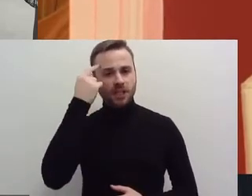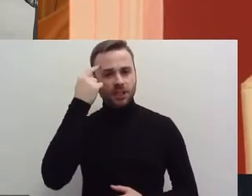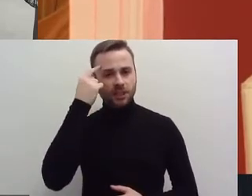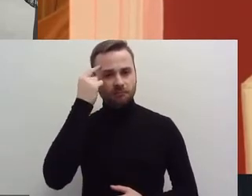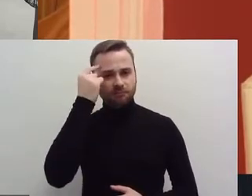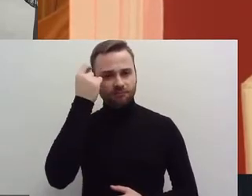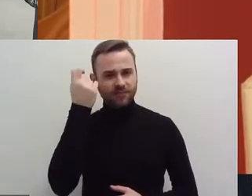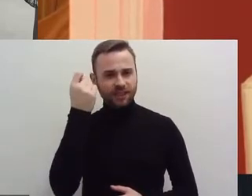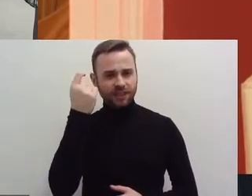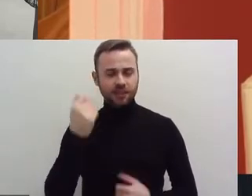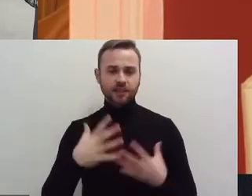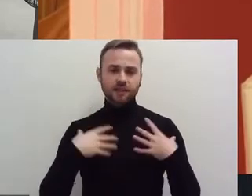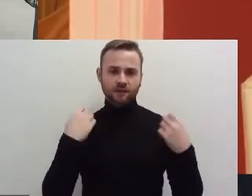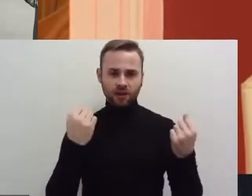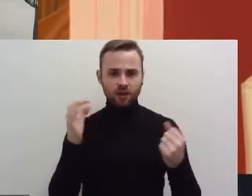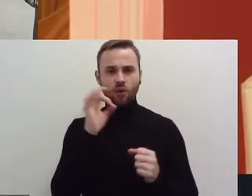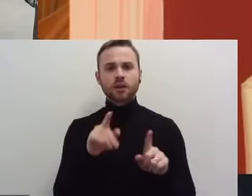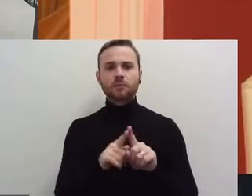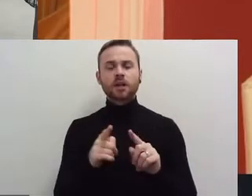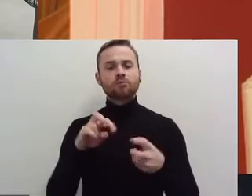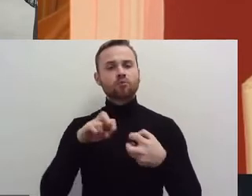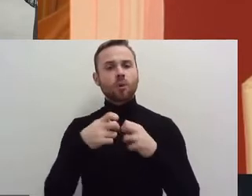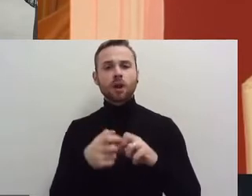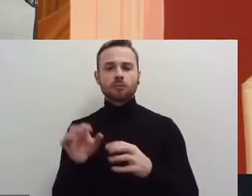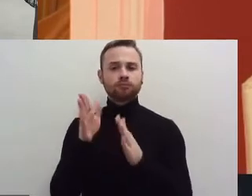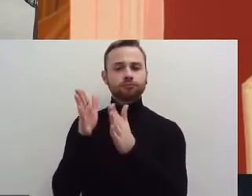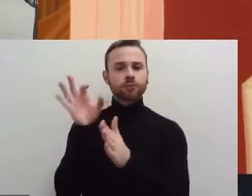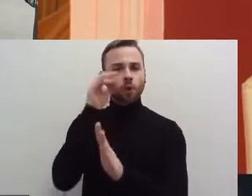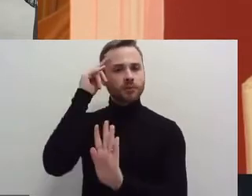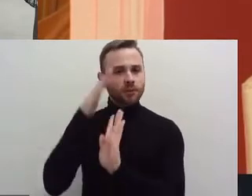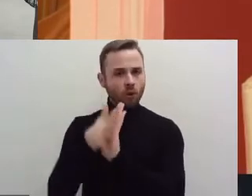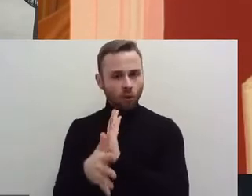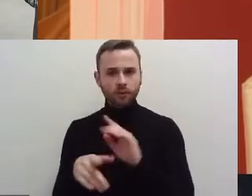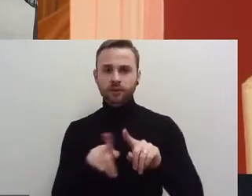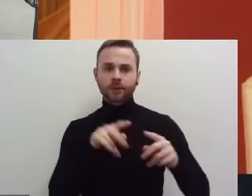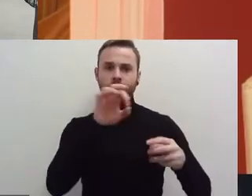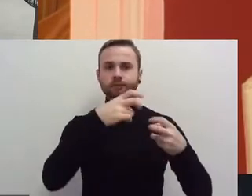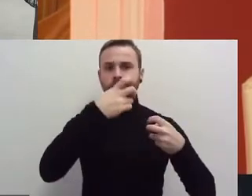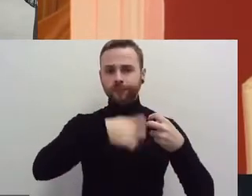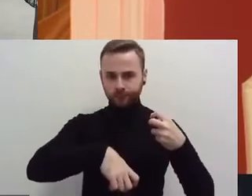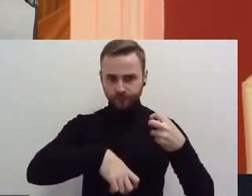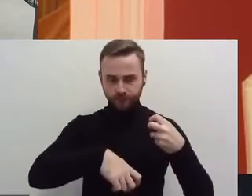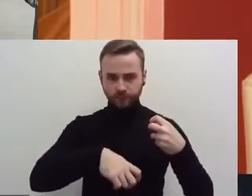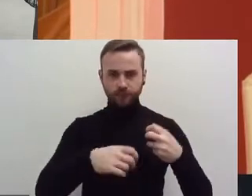psychological problems and disorders is being addressed in the schools more and more,